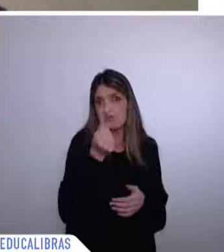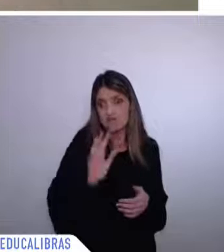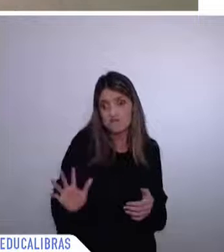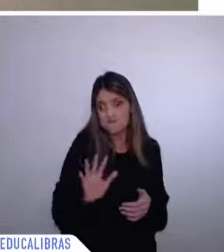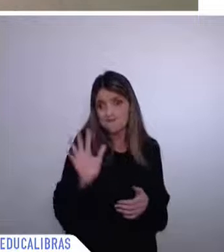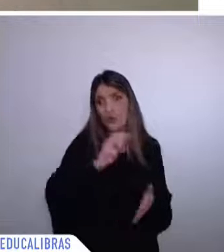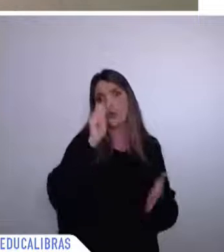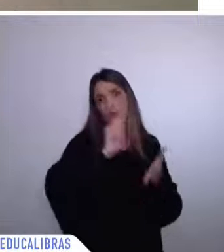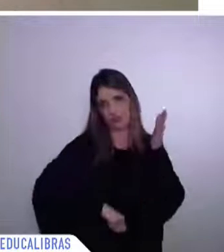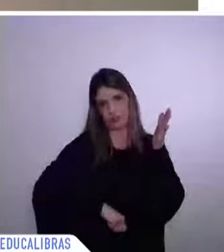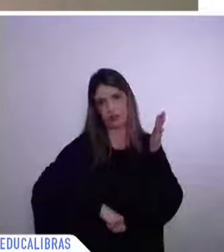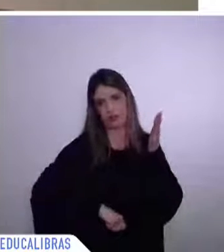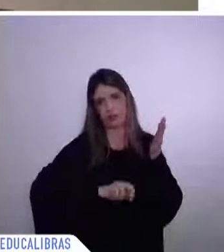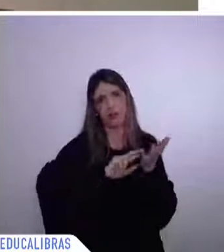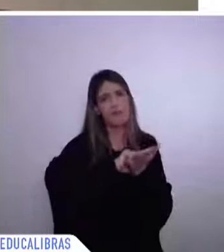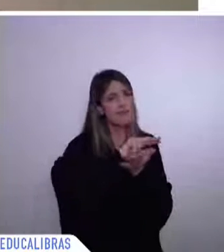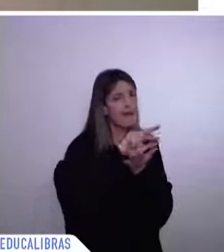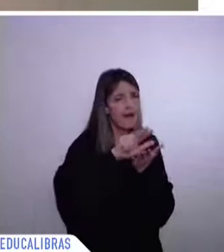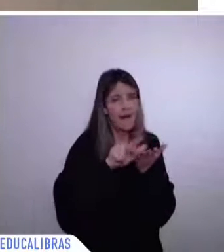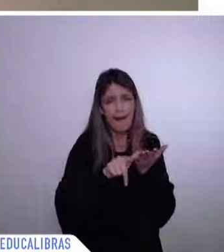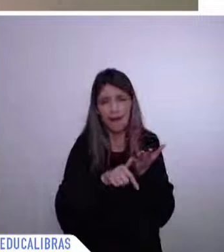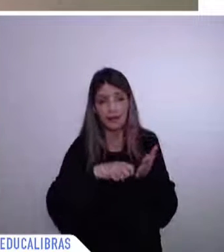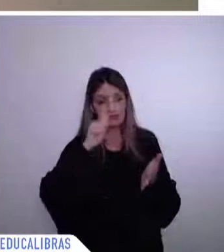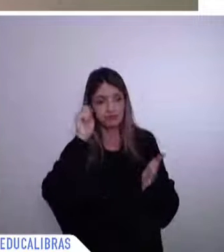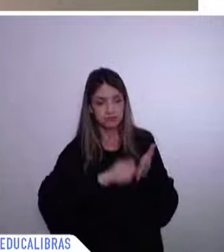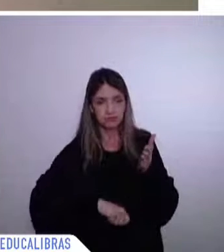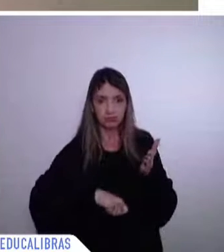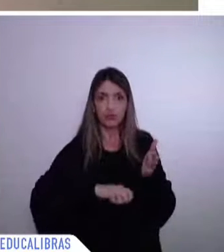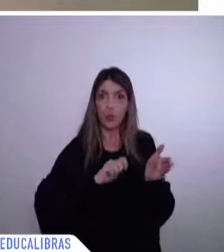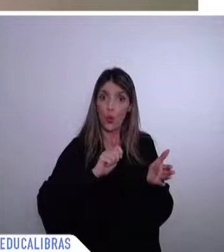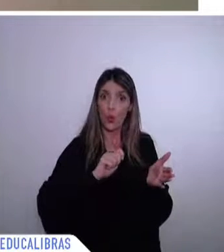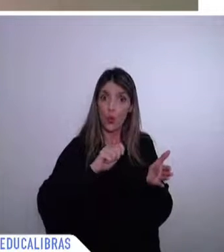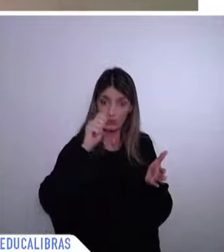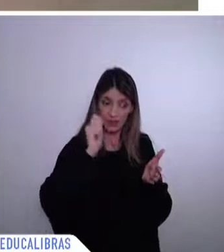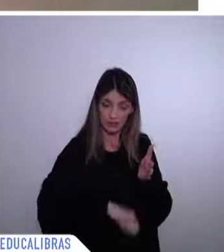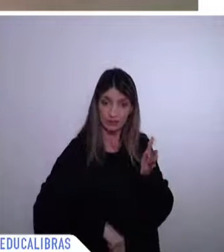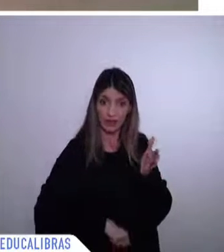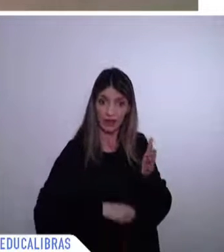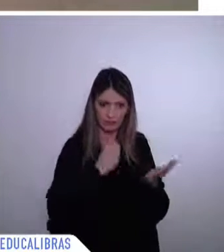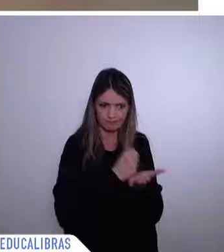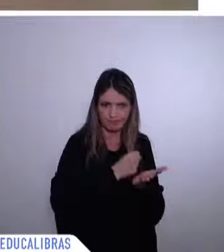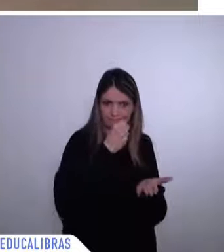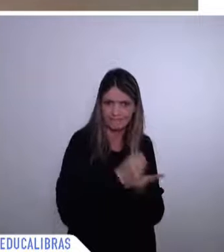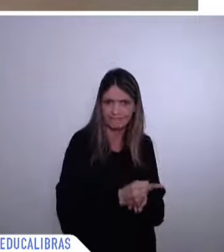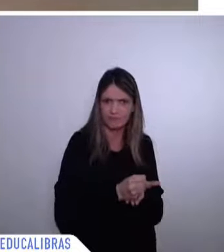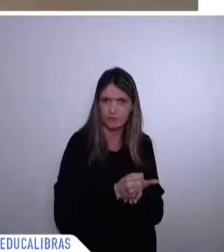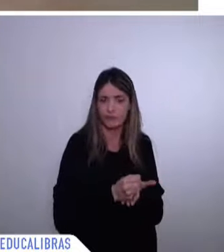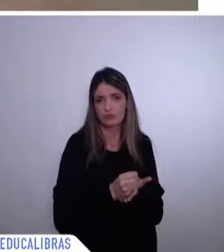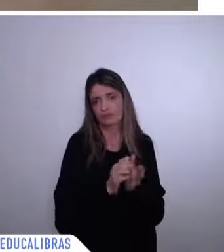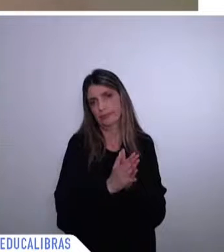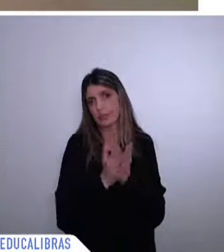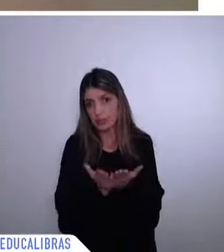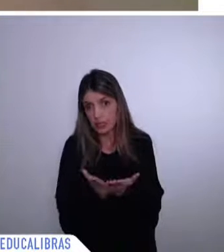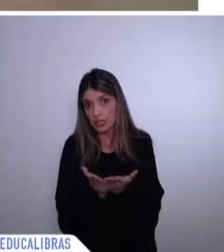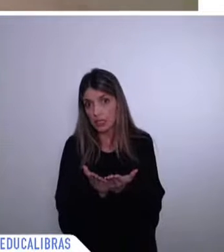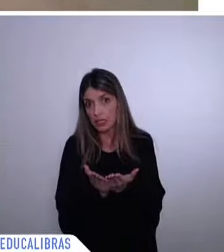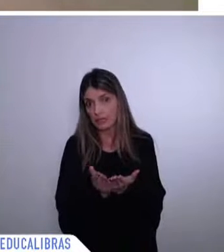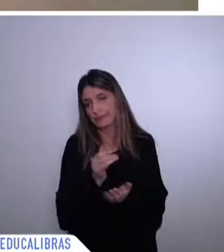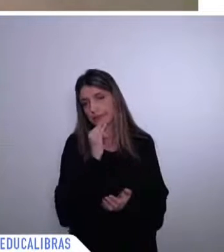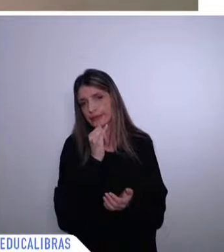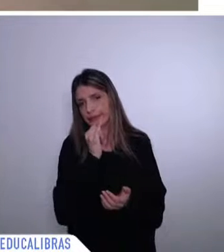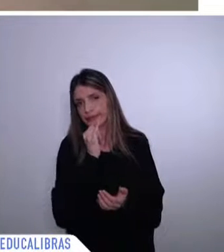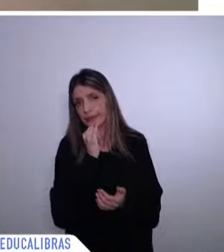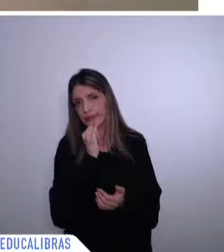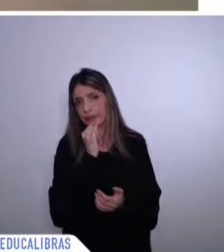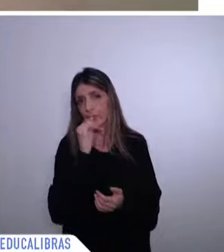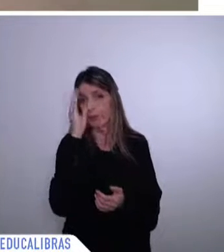very difficult issue. For example, if you look at Brazil, the minimum wage, it's not very high